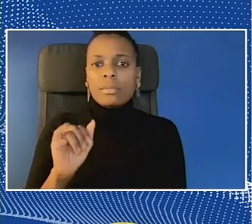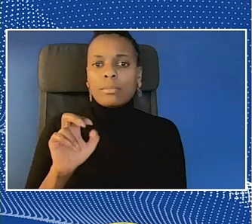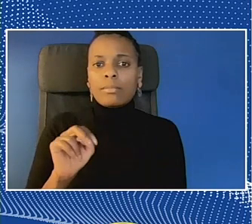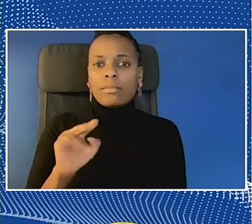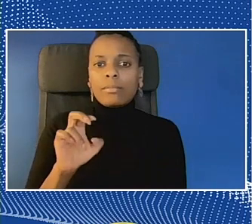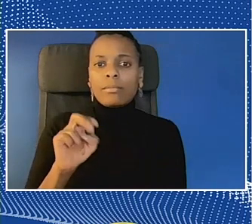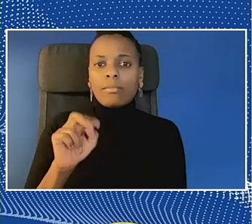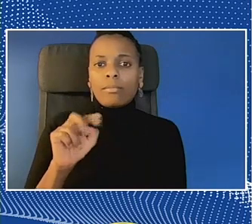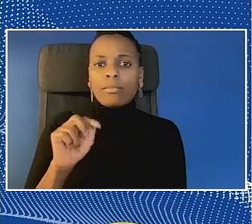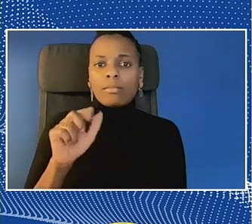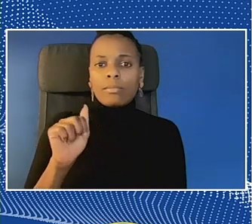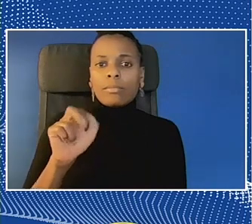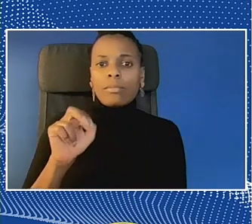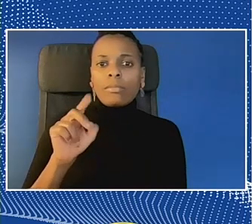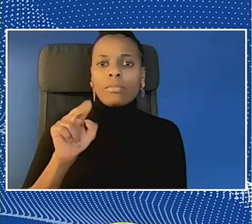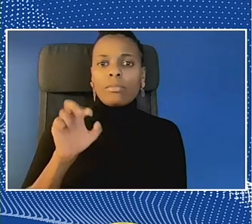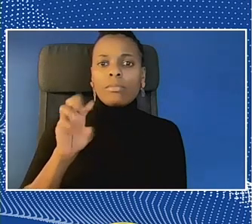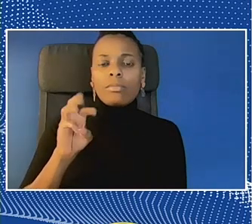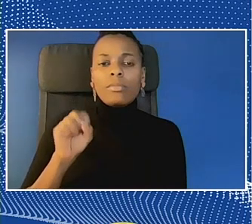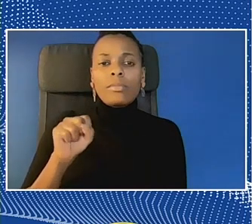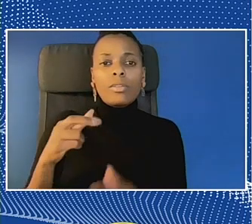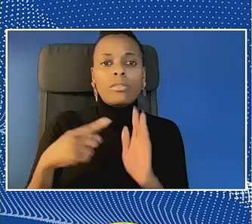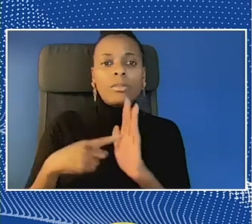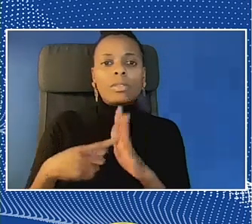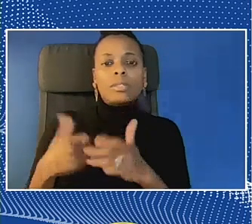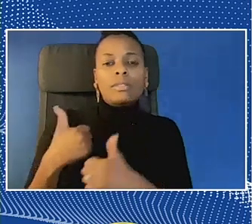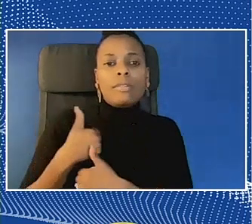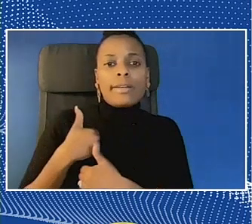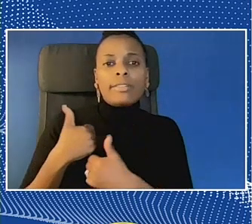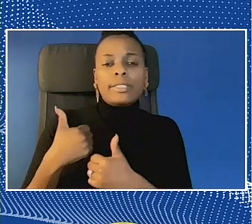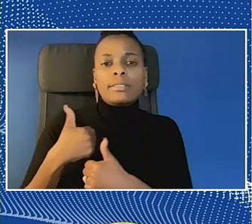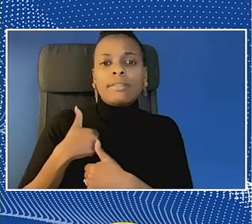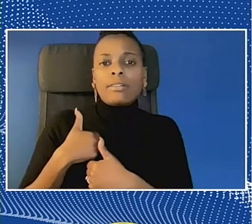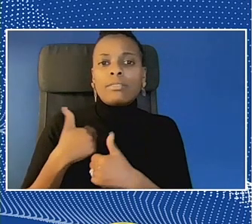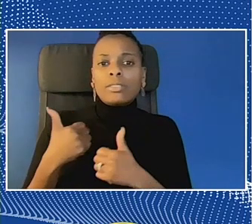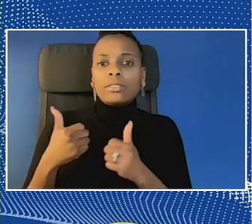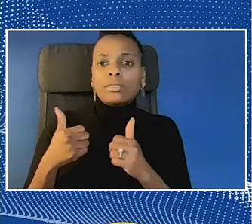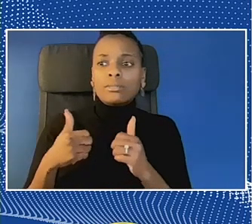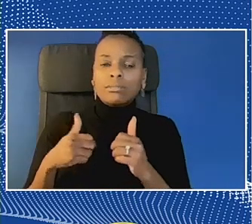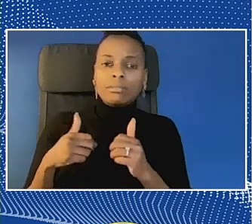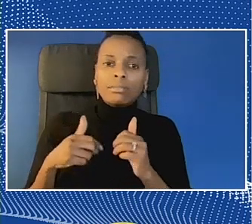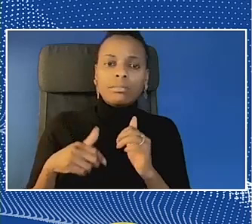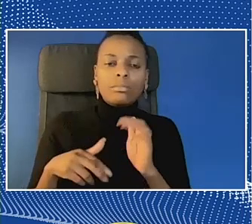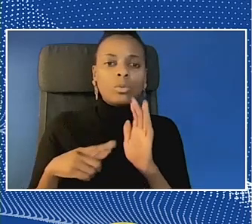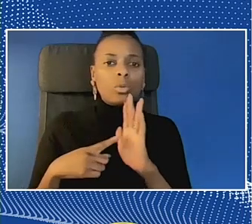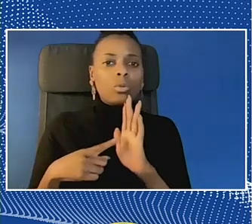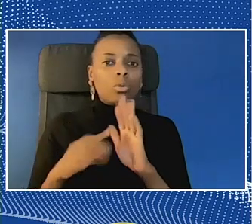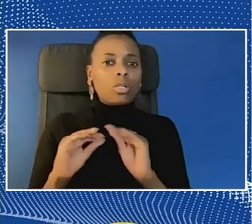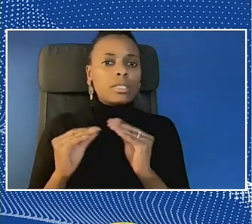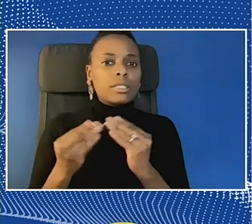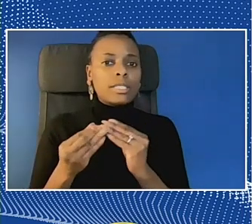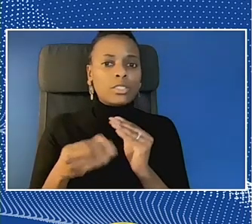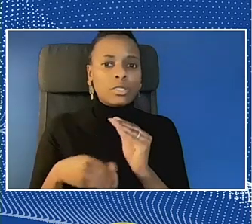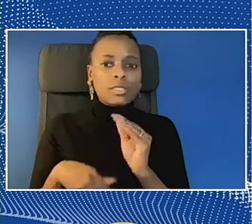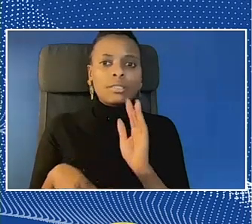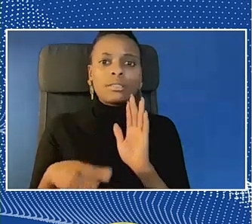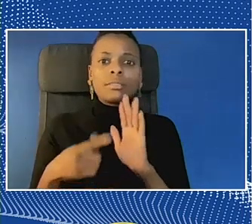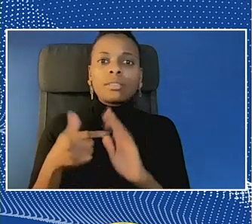representing veterans and veterans organizations. Thank you. That's a thumbs up from Vincent.